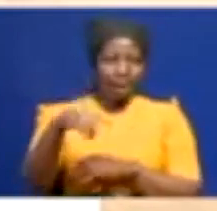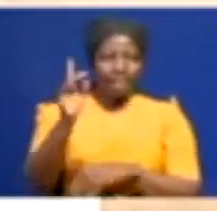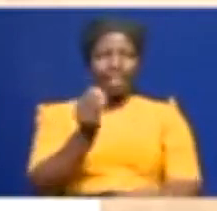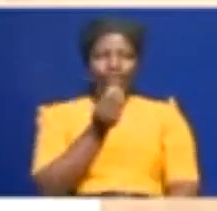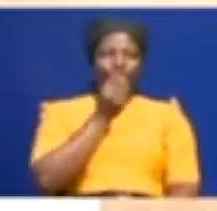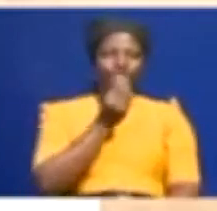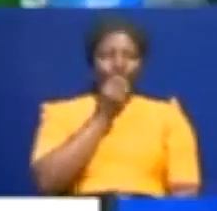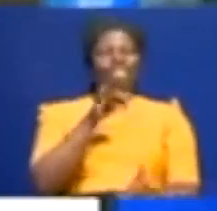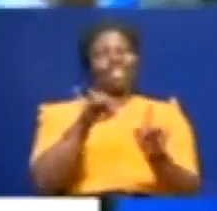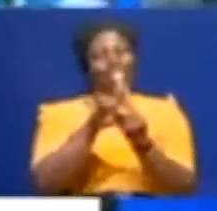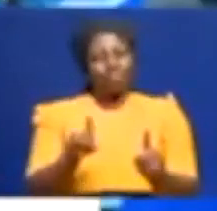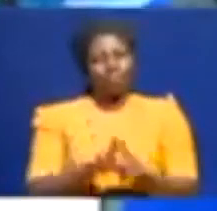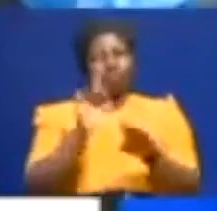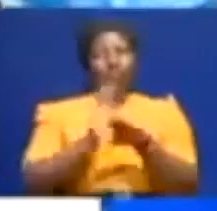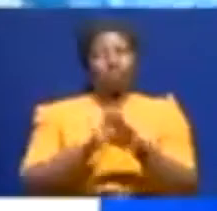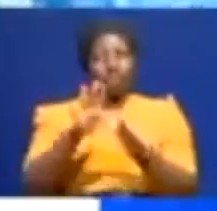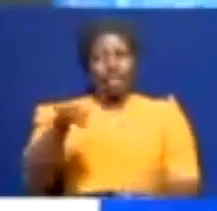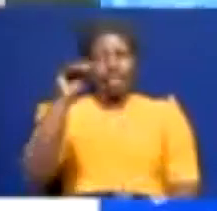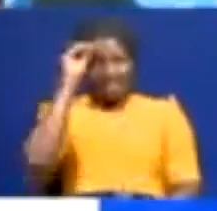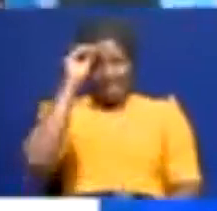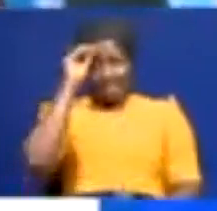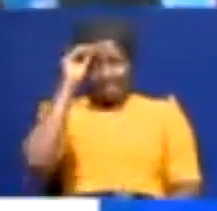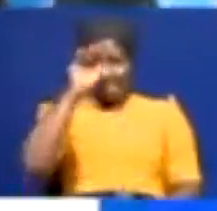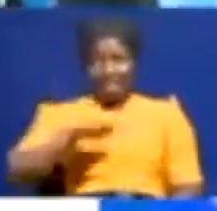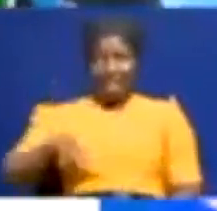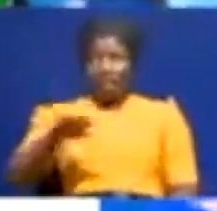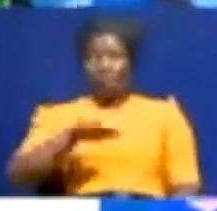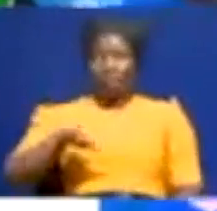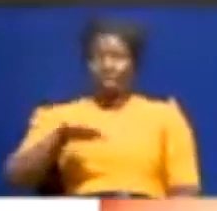also a good learning environment. Nancy Okware, Lunchtime News.